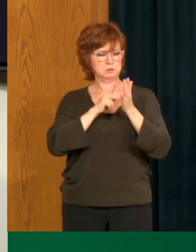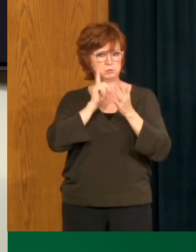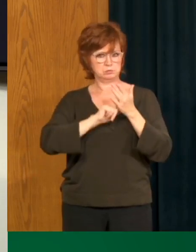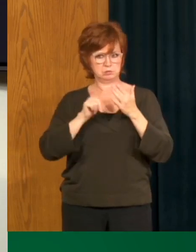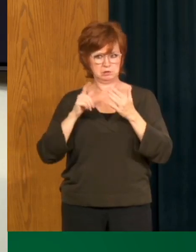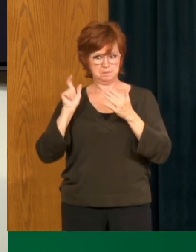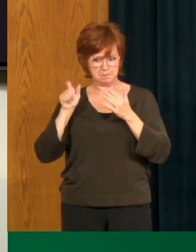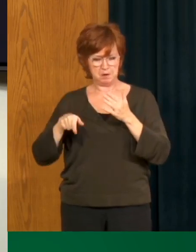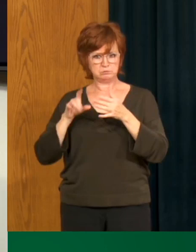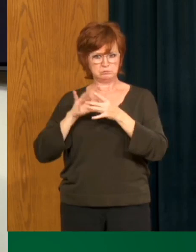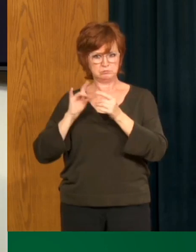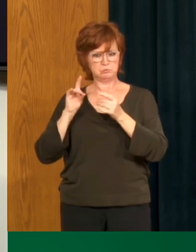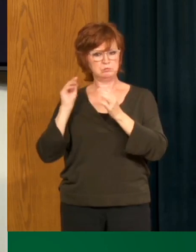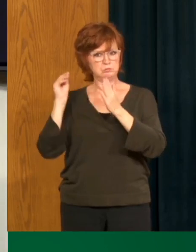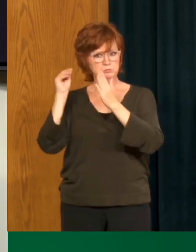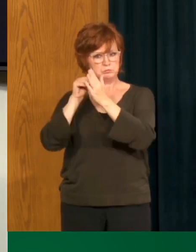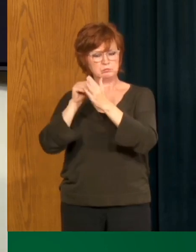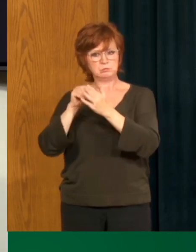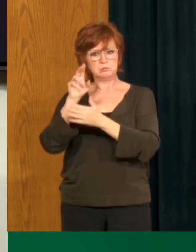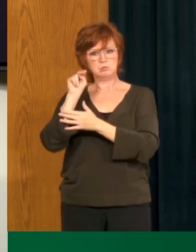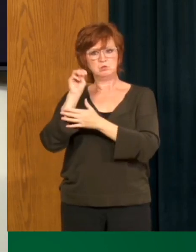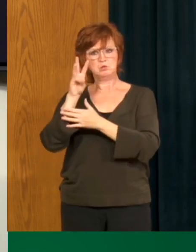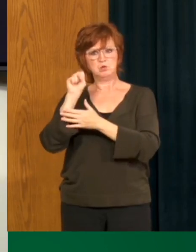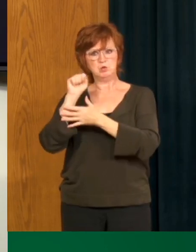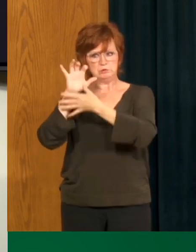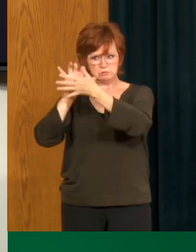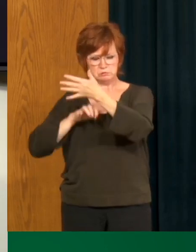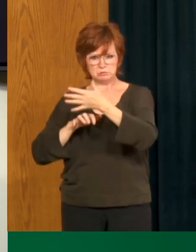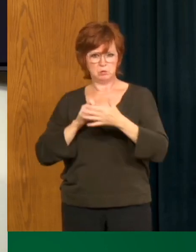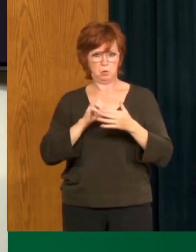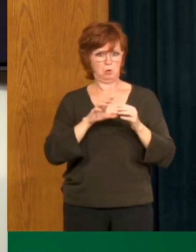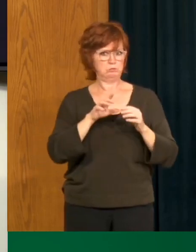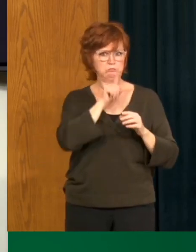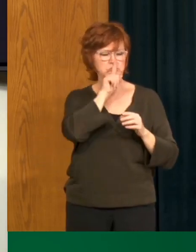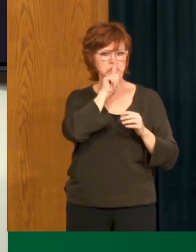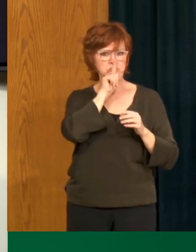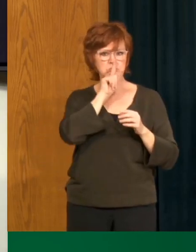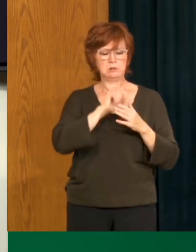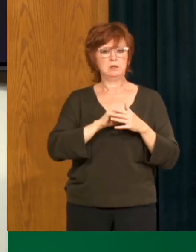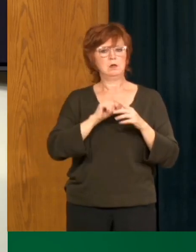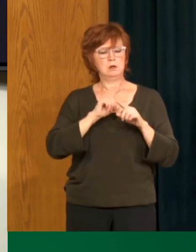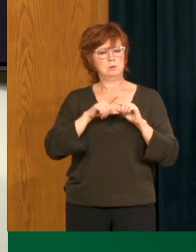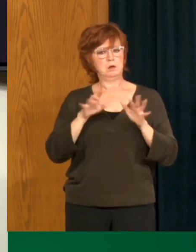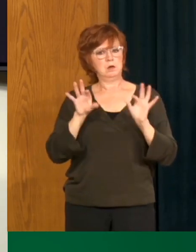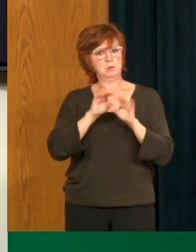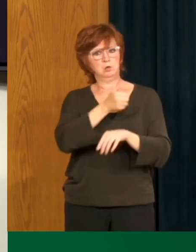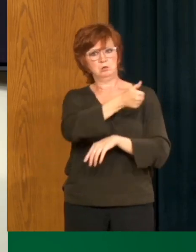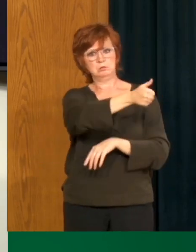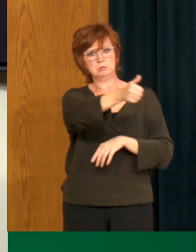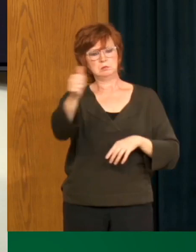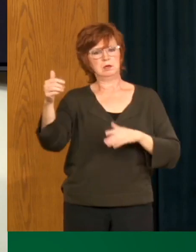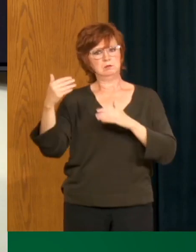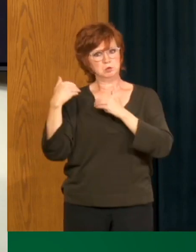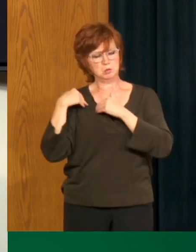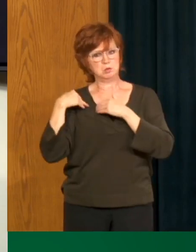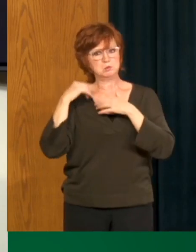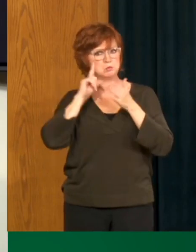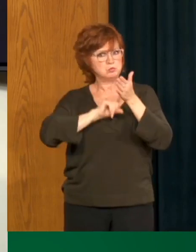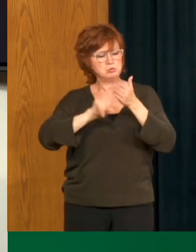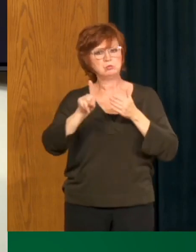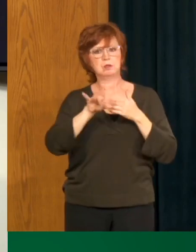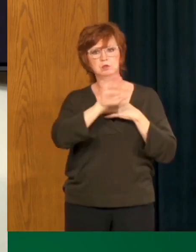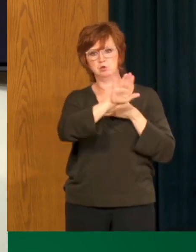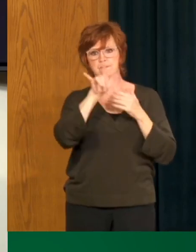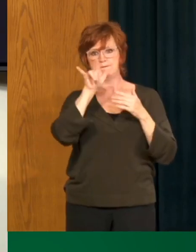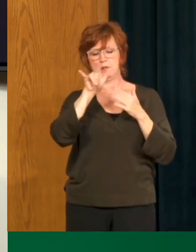remember that if you've traveled, you may not see a news release, but you should really visit the website where the flights are posted, both federal and provincial,